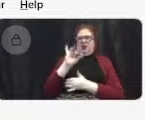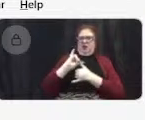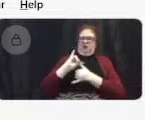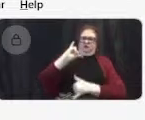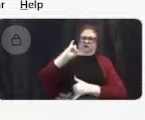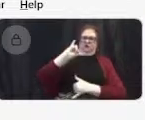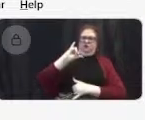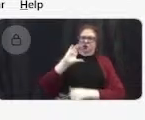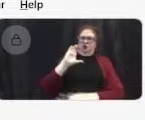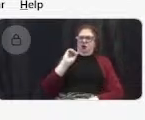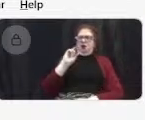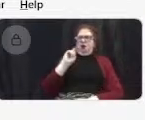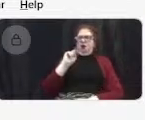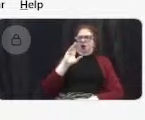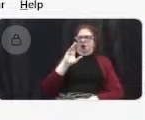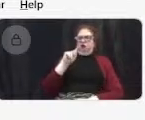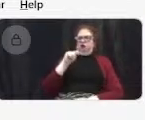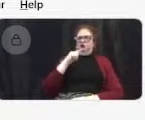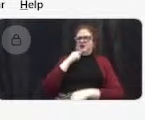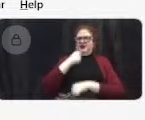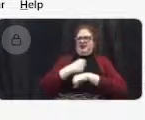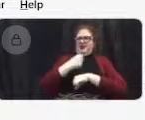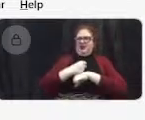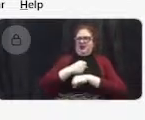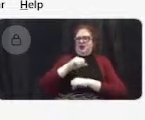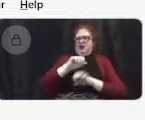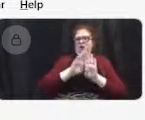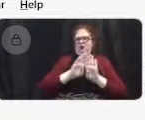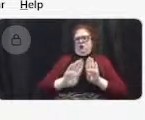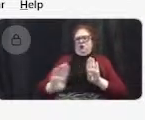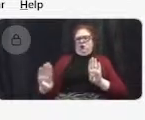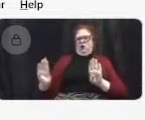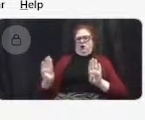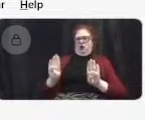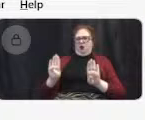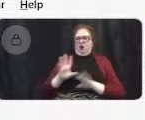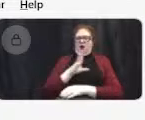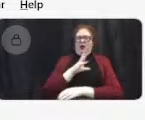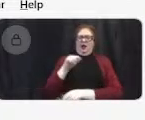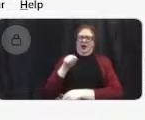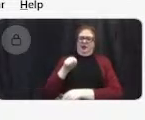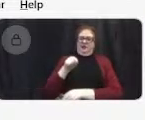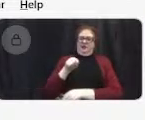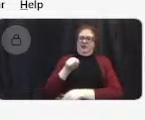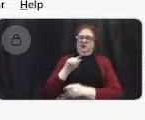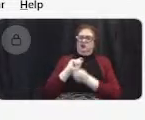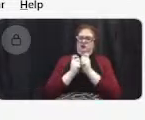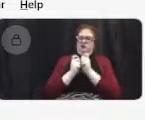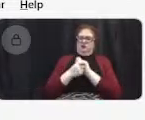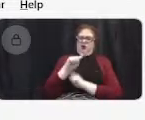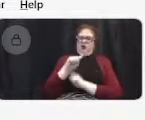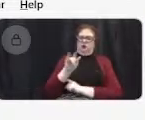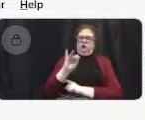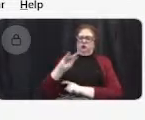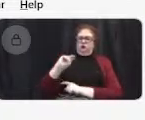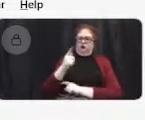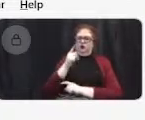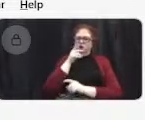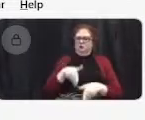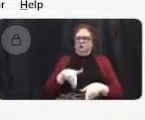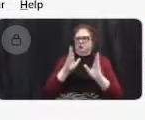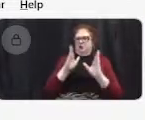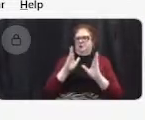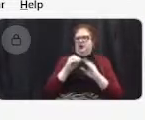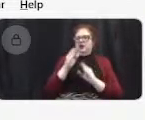Thirdly, the church is concerned with what this particular zoning would permit in the future. There